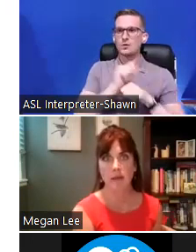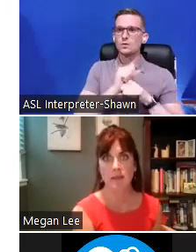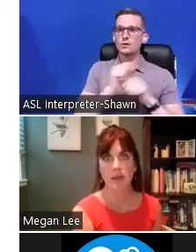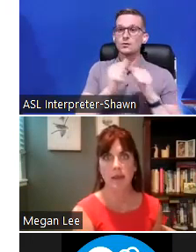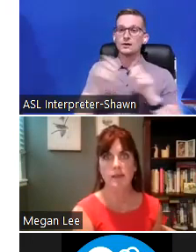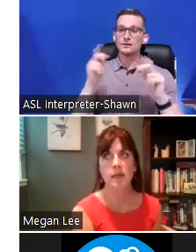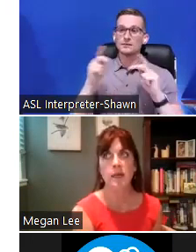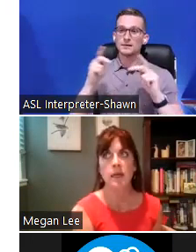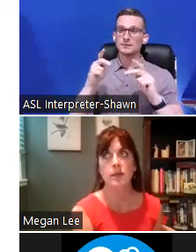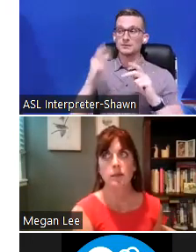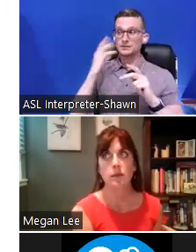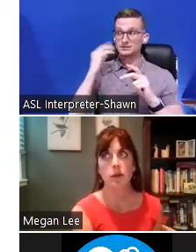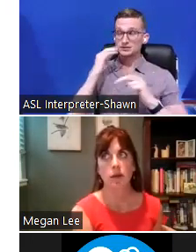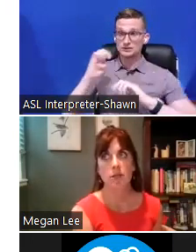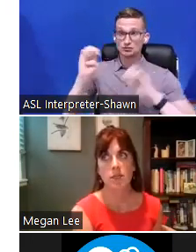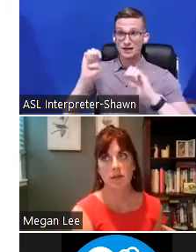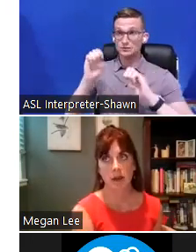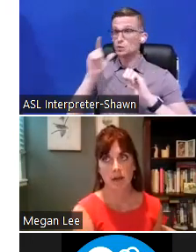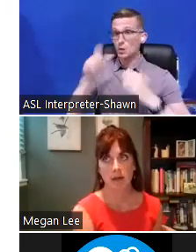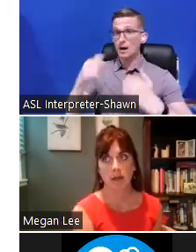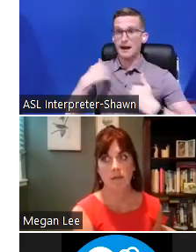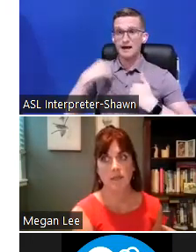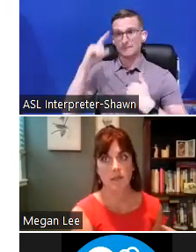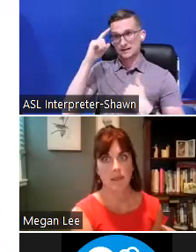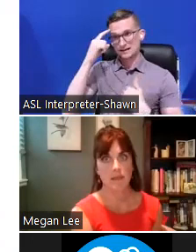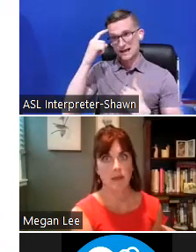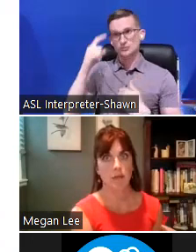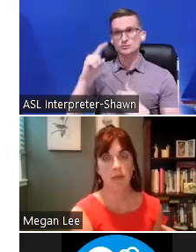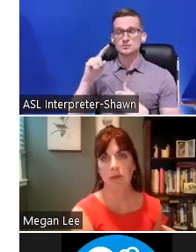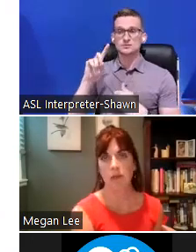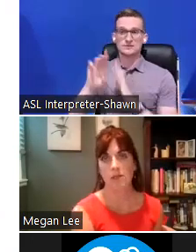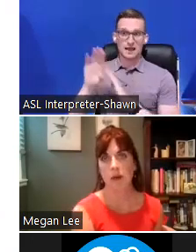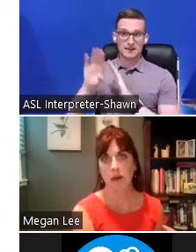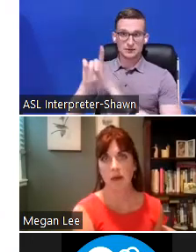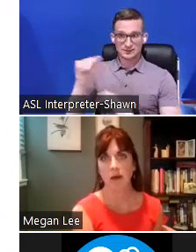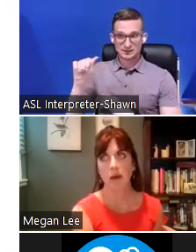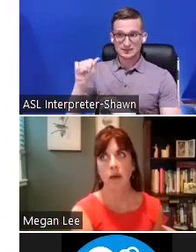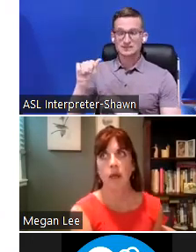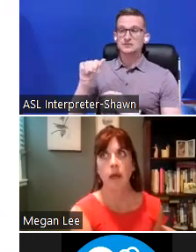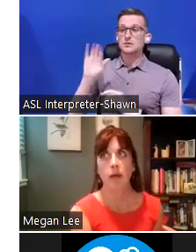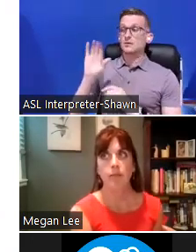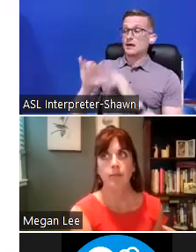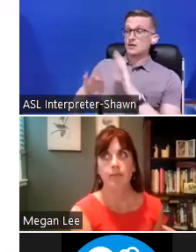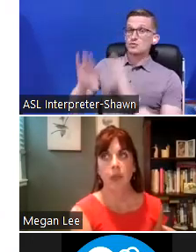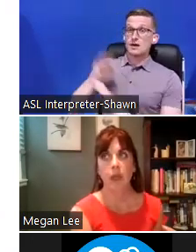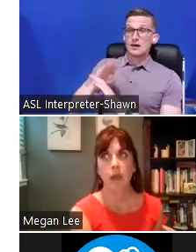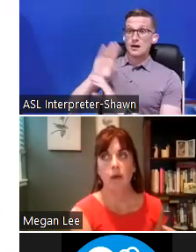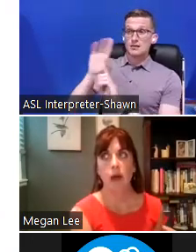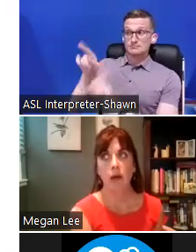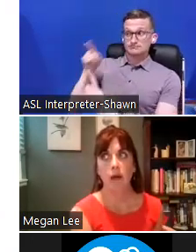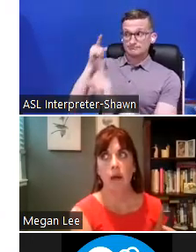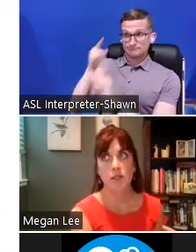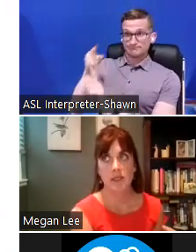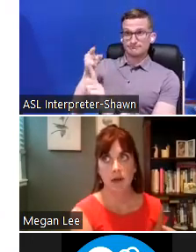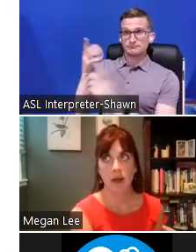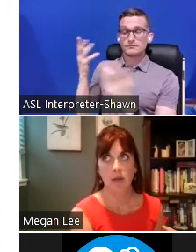developmental disabilities. And so the creation of that curriculum is going to be really, really targeted on, how